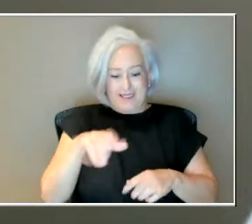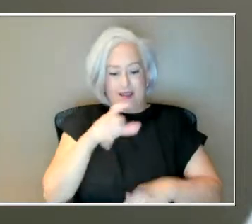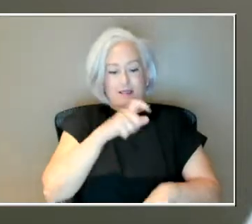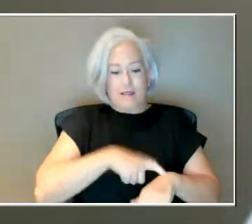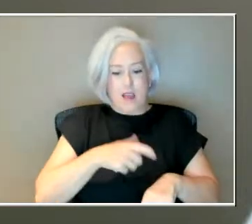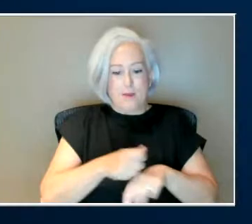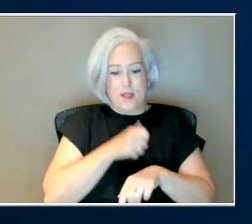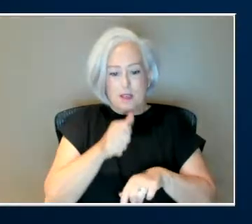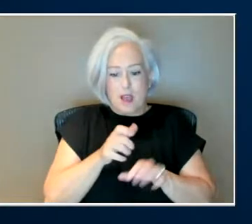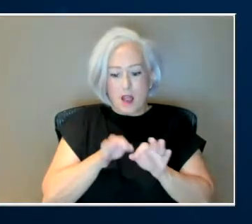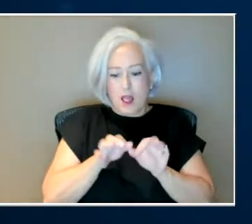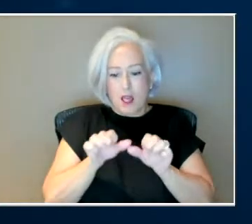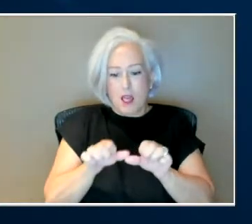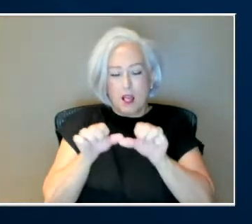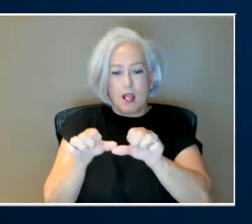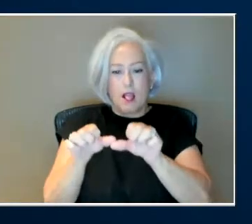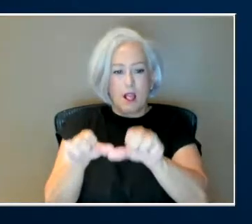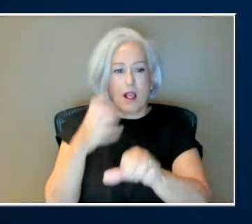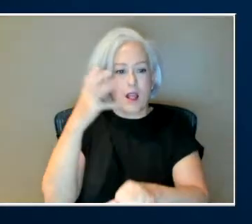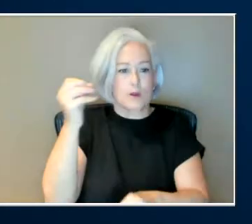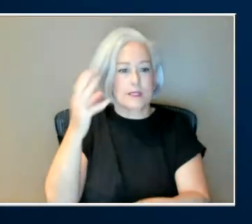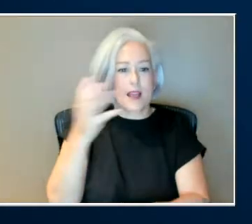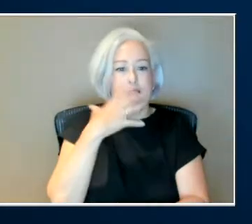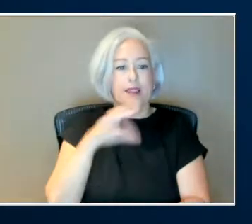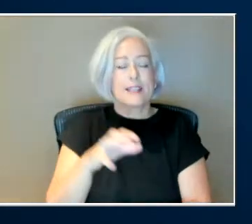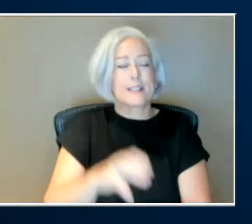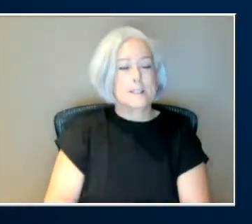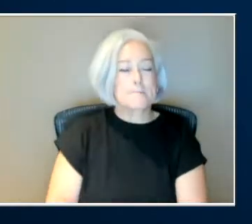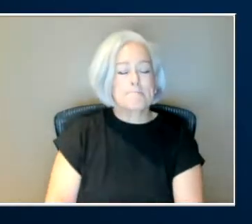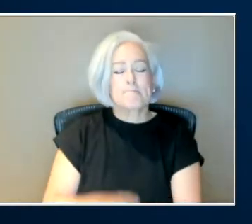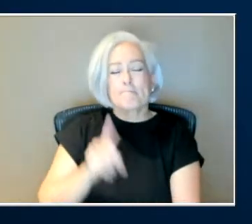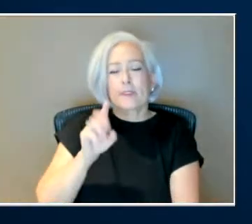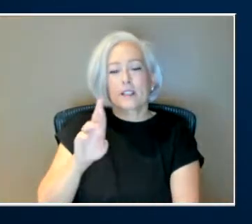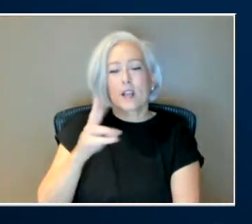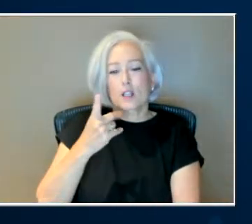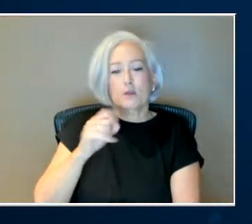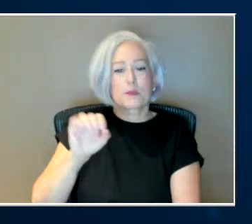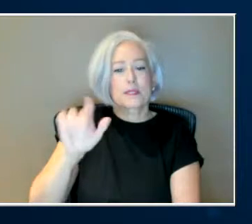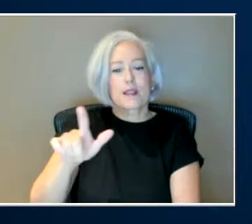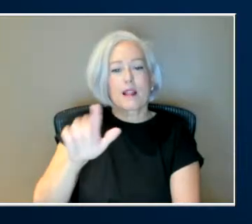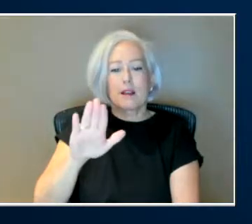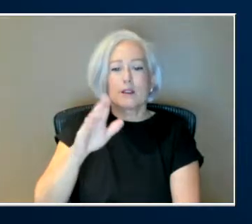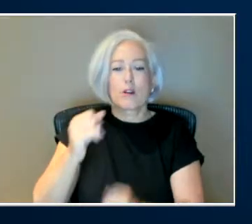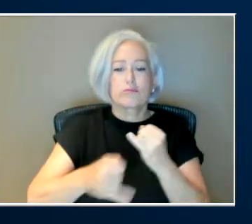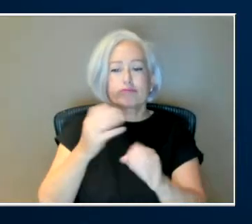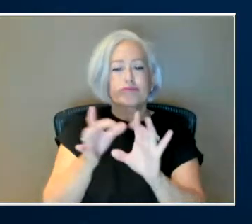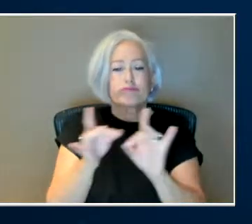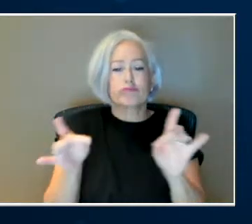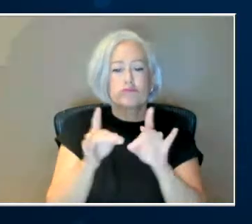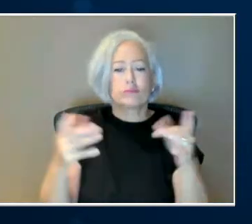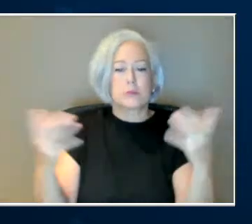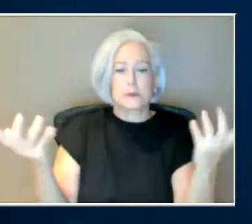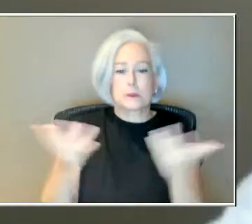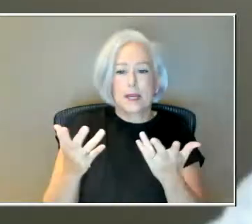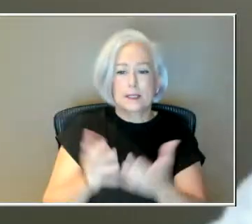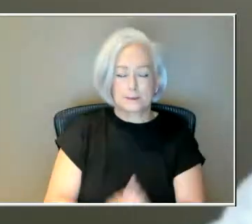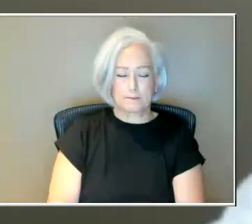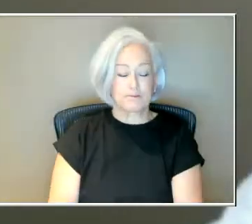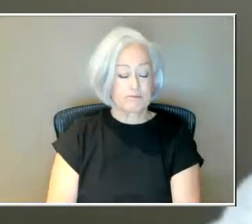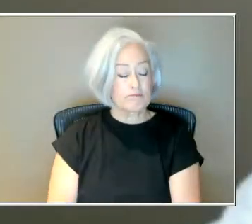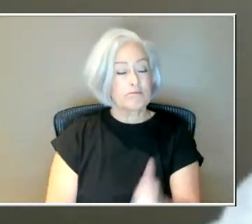conditions. Dr. Patel, from your perspective, what's the biggest takeaway from our chat today? Yeah, I think the